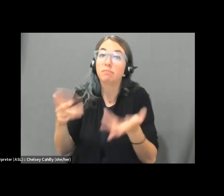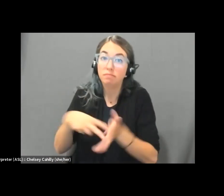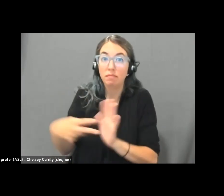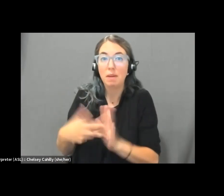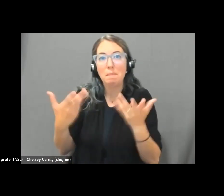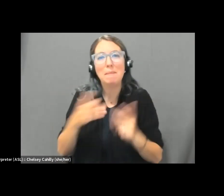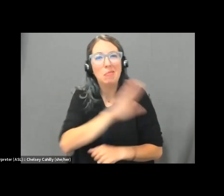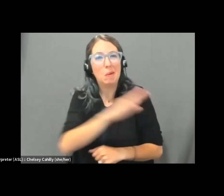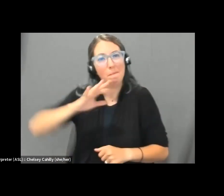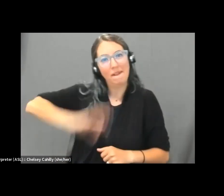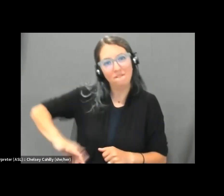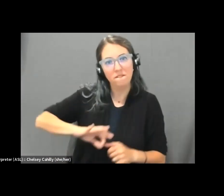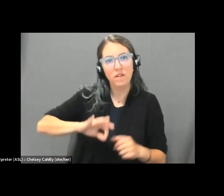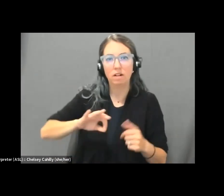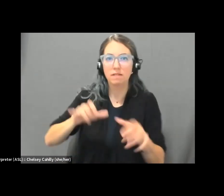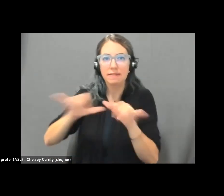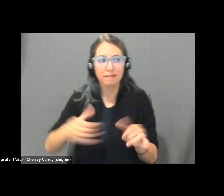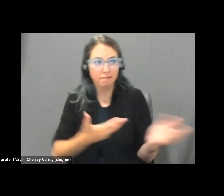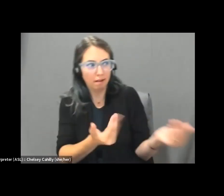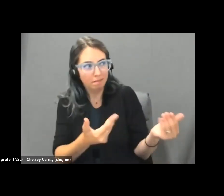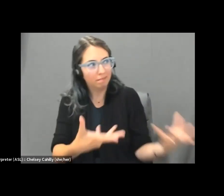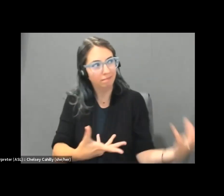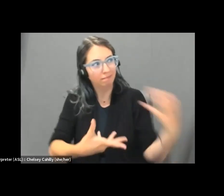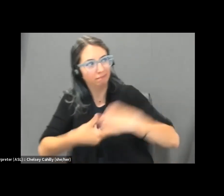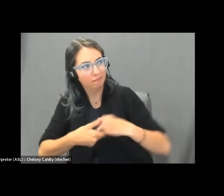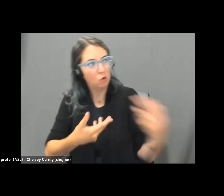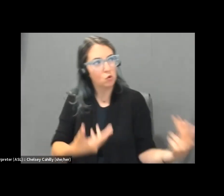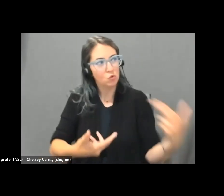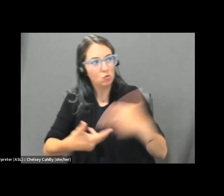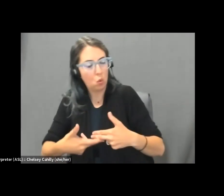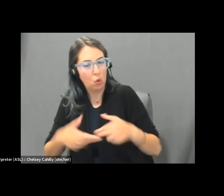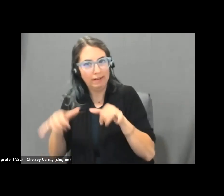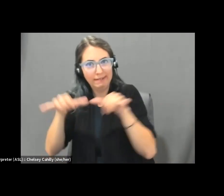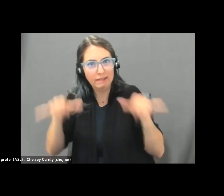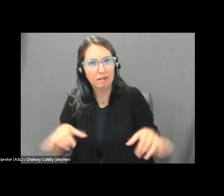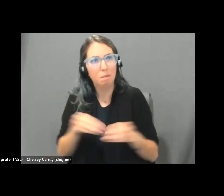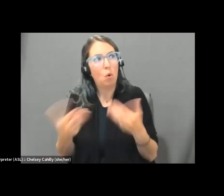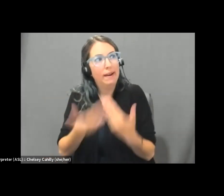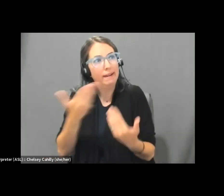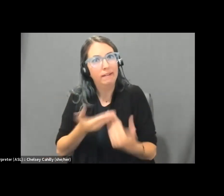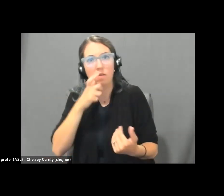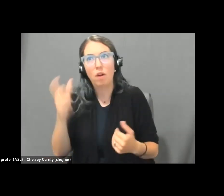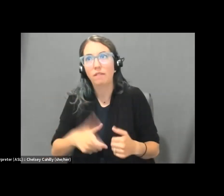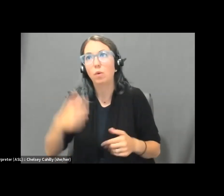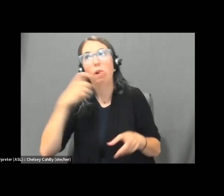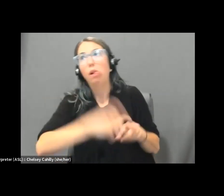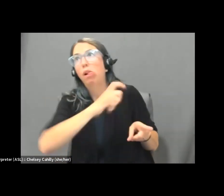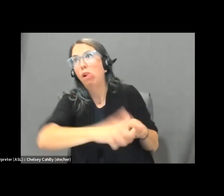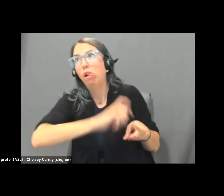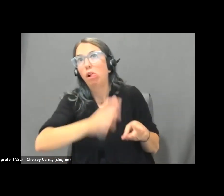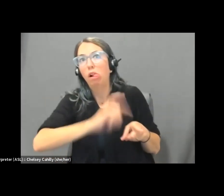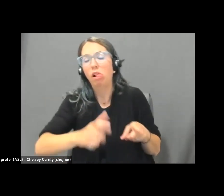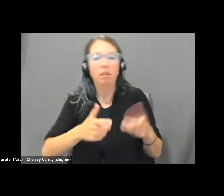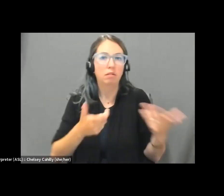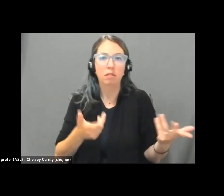to benefit from it like the other in-network providers are. So I think it's a matter of not expecting to get everybody from the